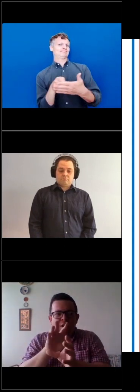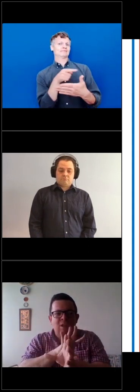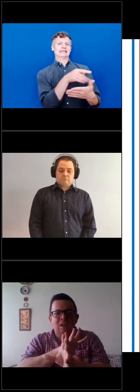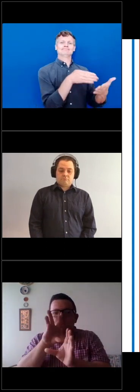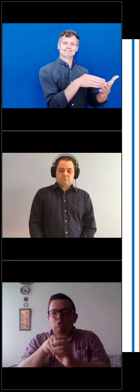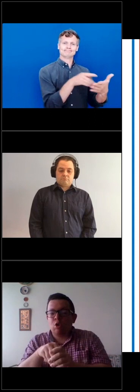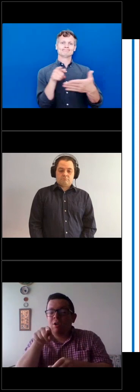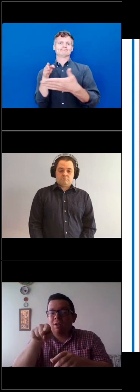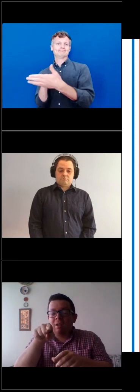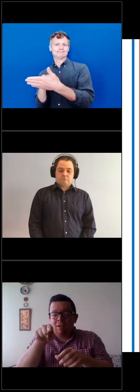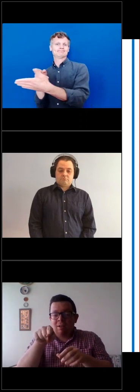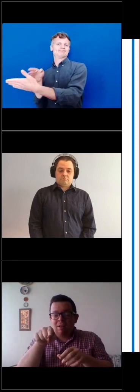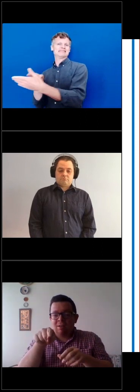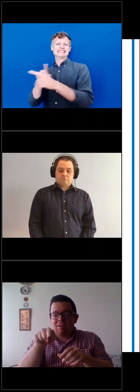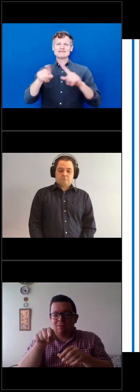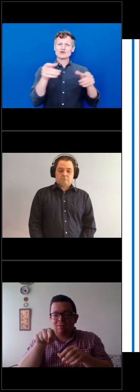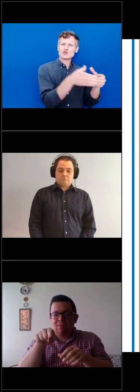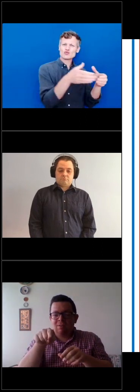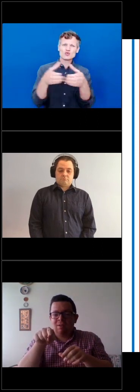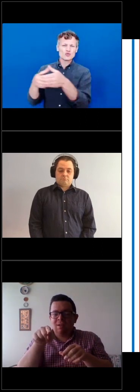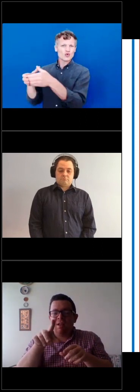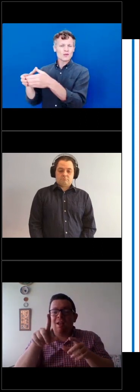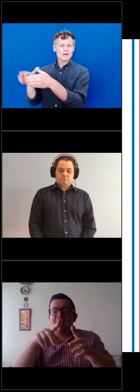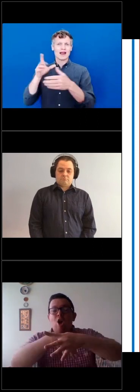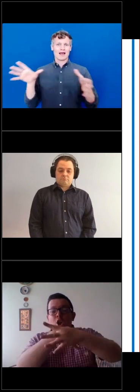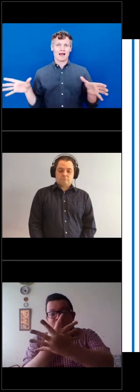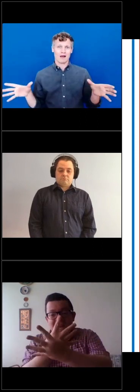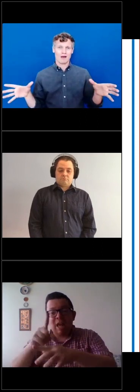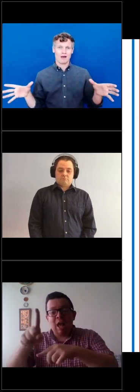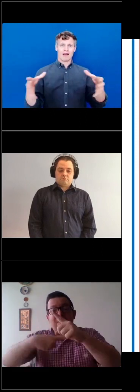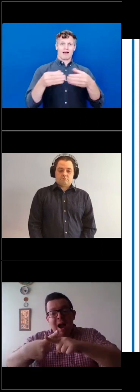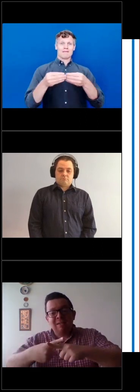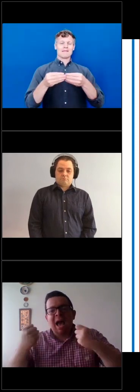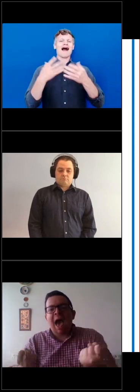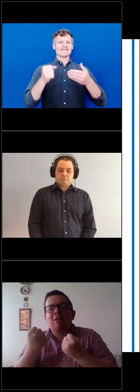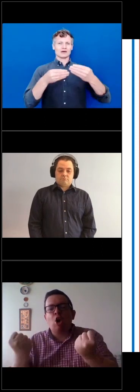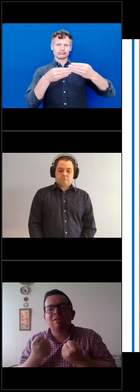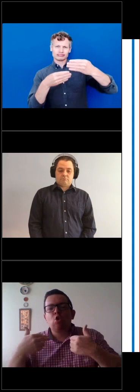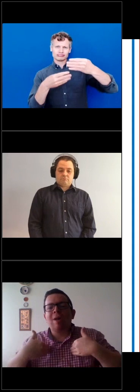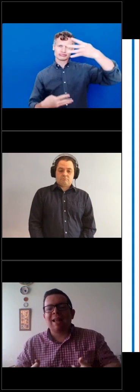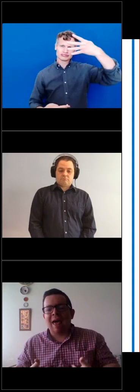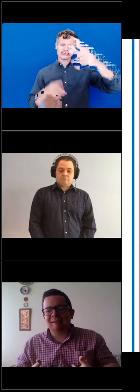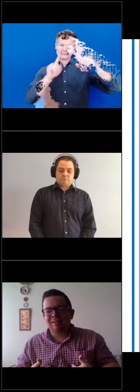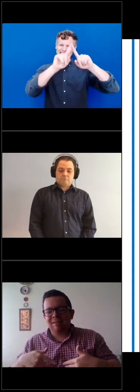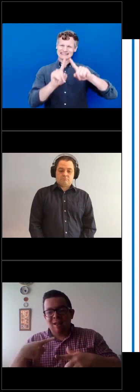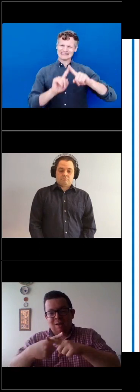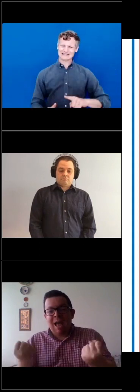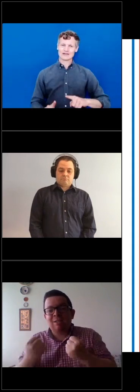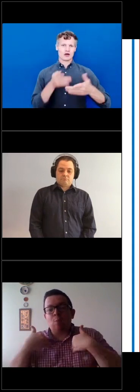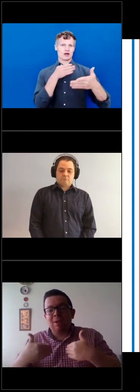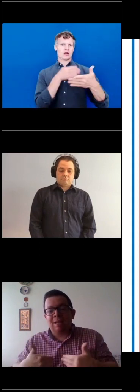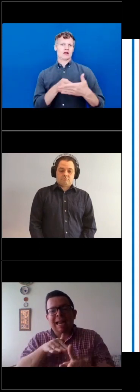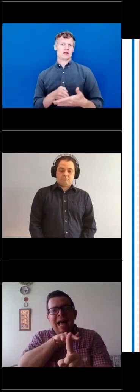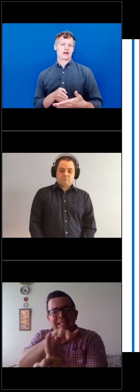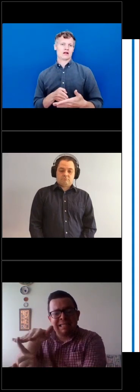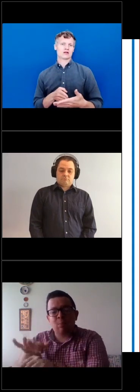to information. So in this way, people with disabilities can be involved in